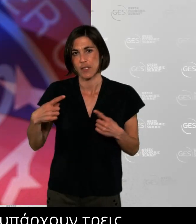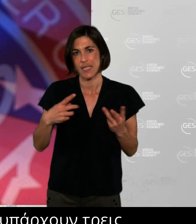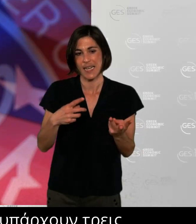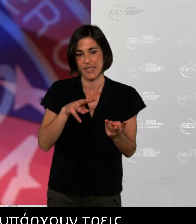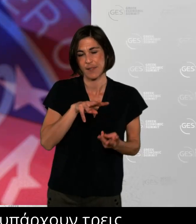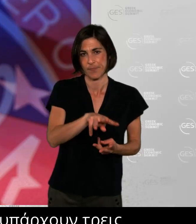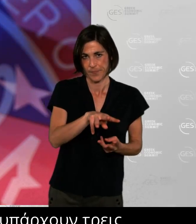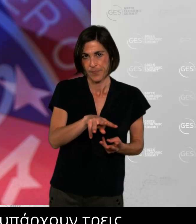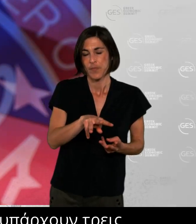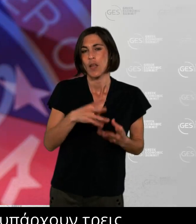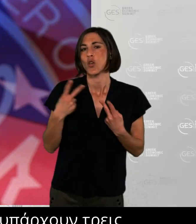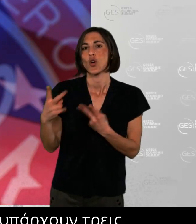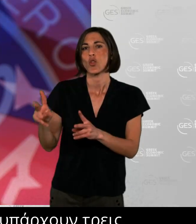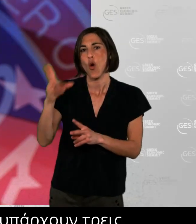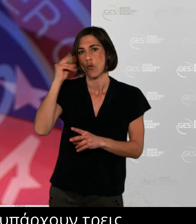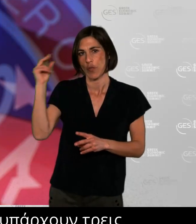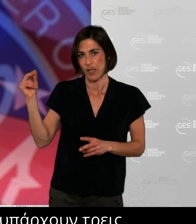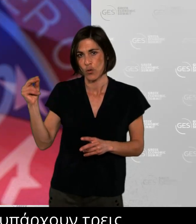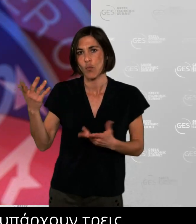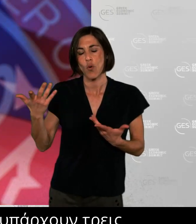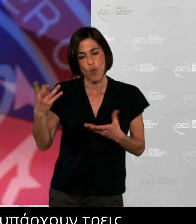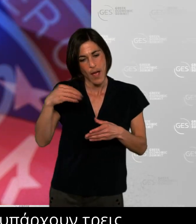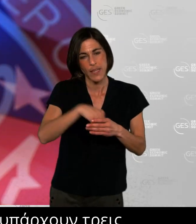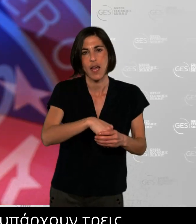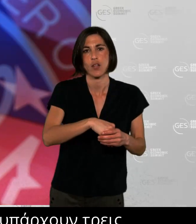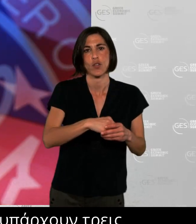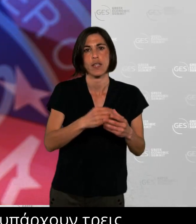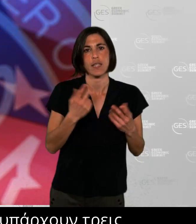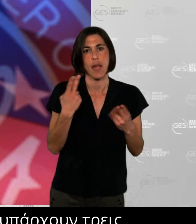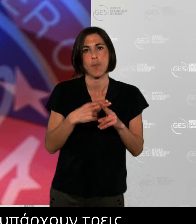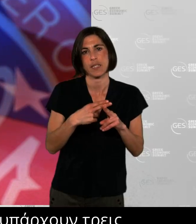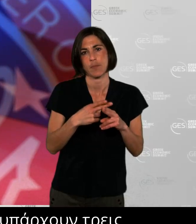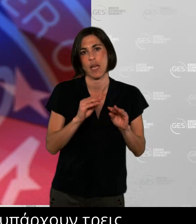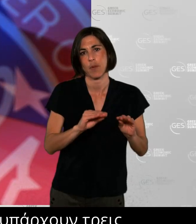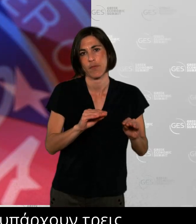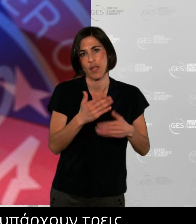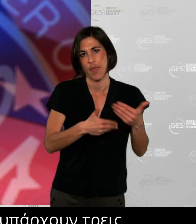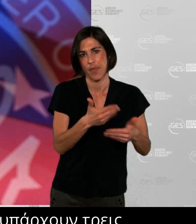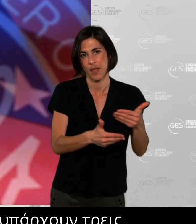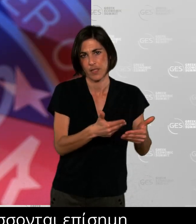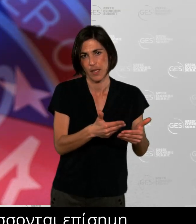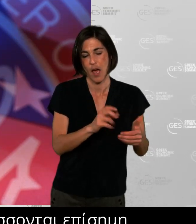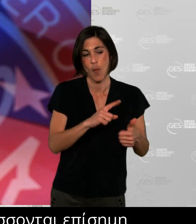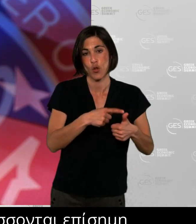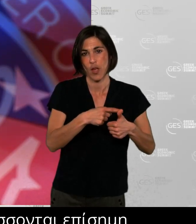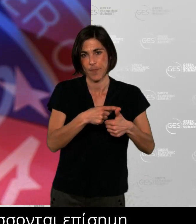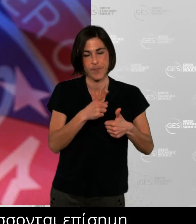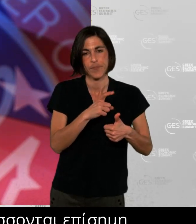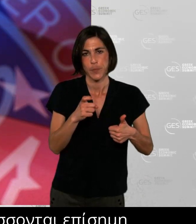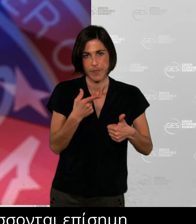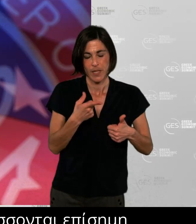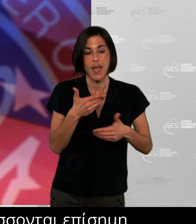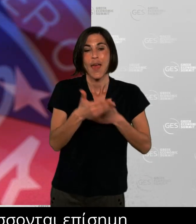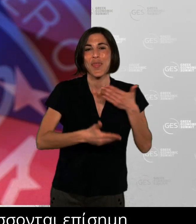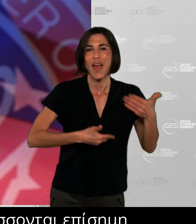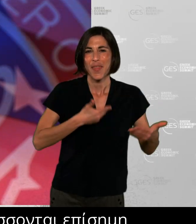levels. The first is character formation, where students are formed to be people of self-discipline, hopefully, people